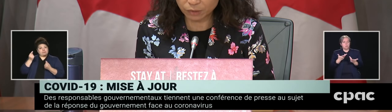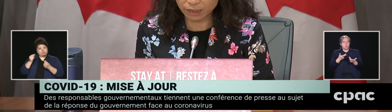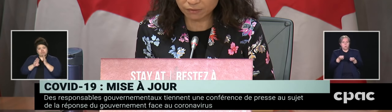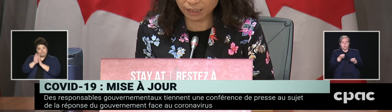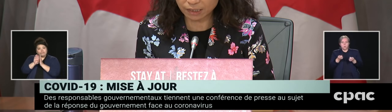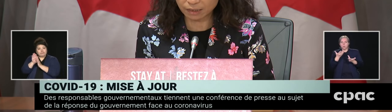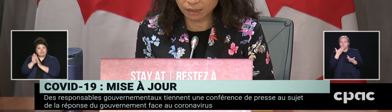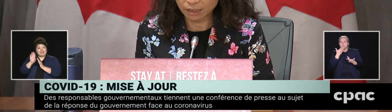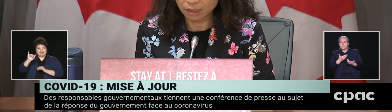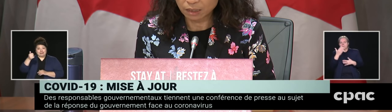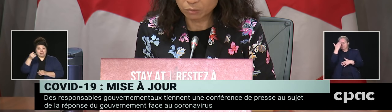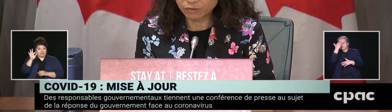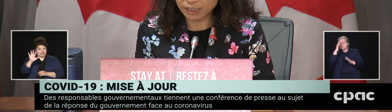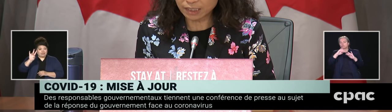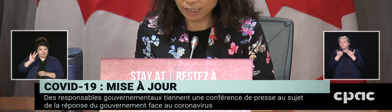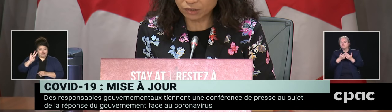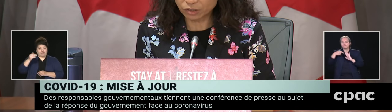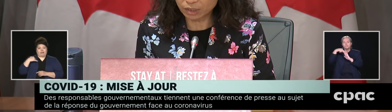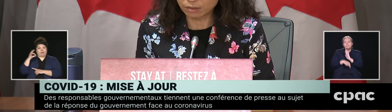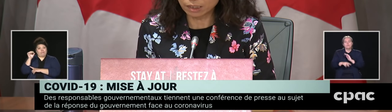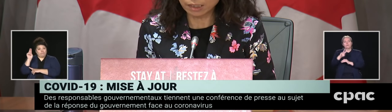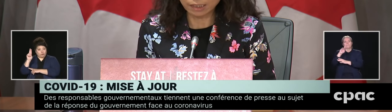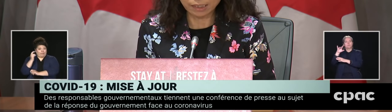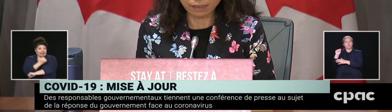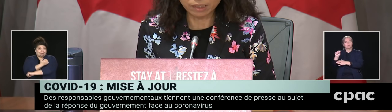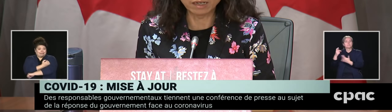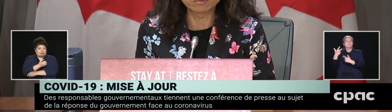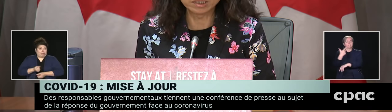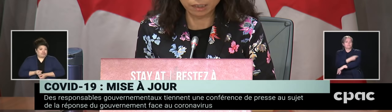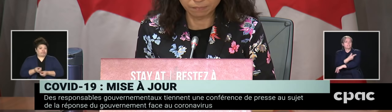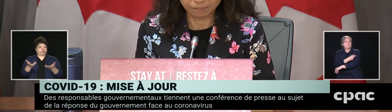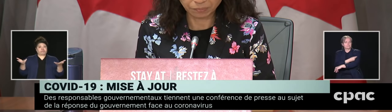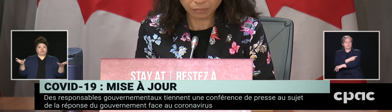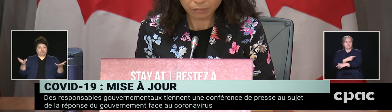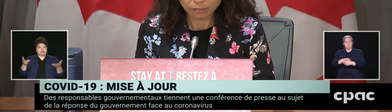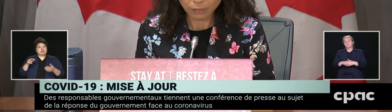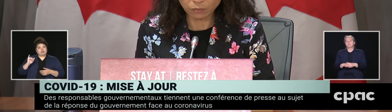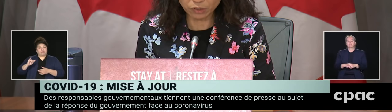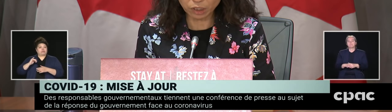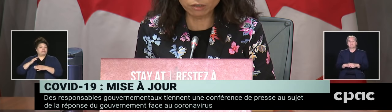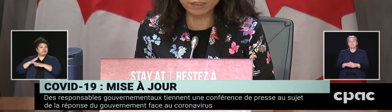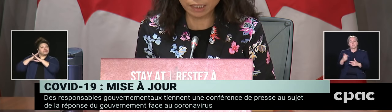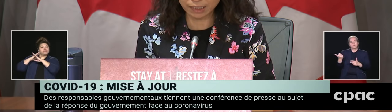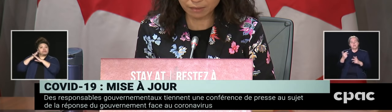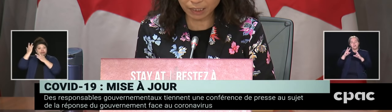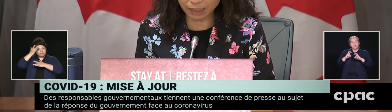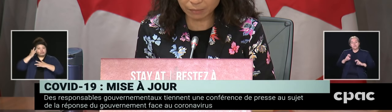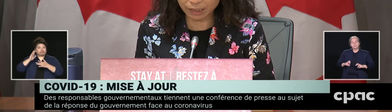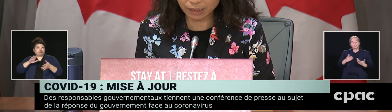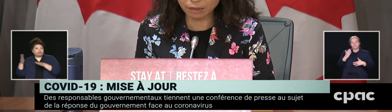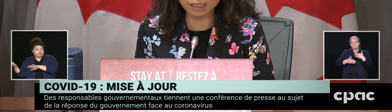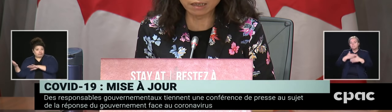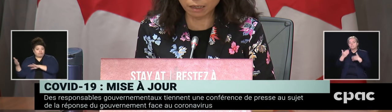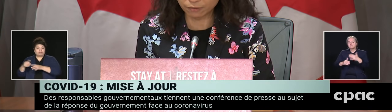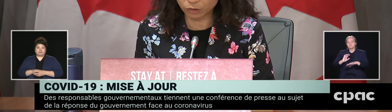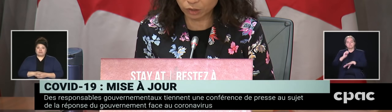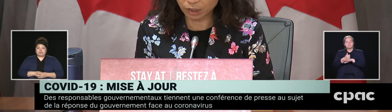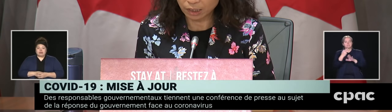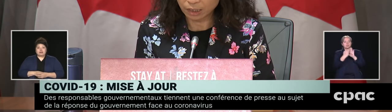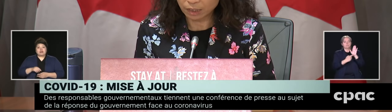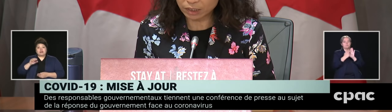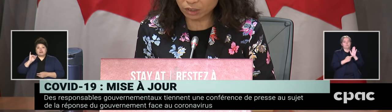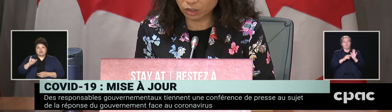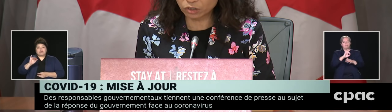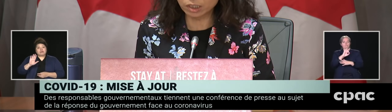pandemic influenza vaccine, preventing untold illness and deaths that winter. With the COVID-19 pandemic still in high